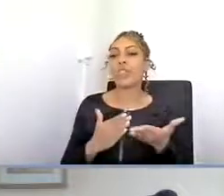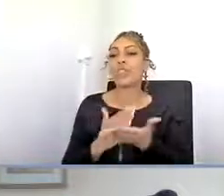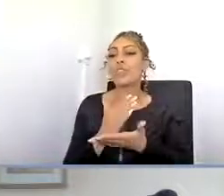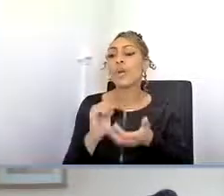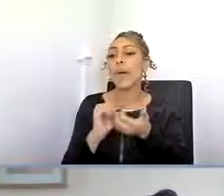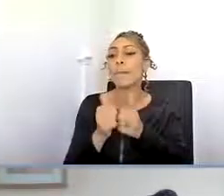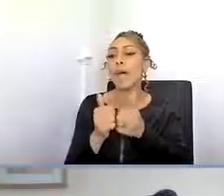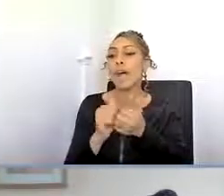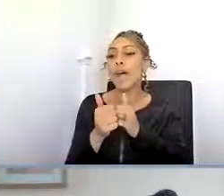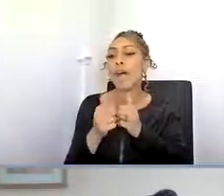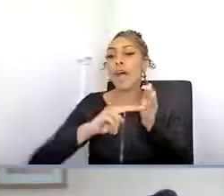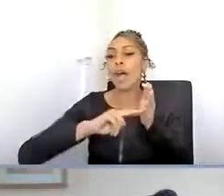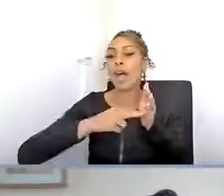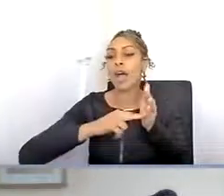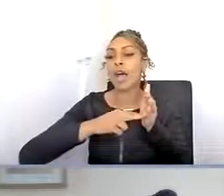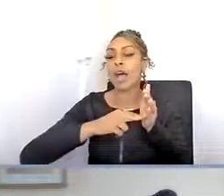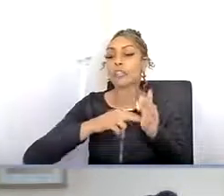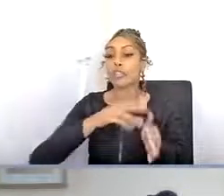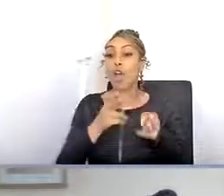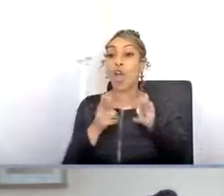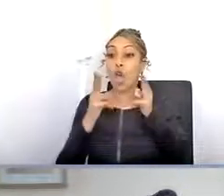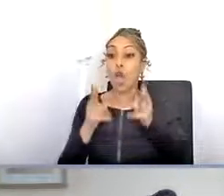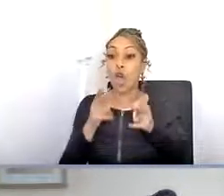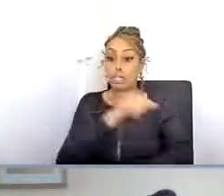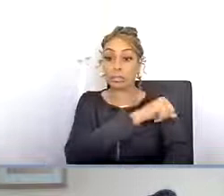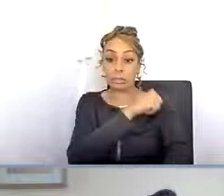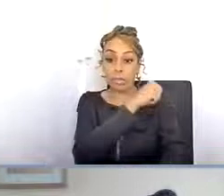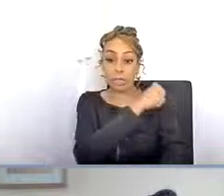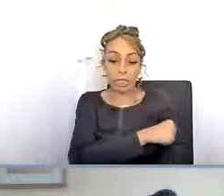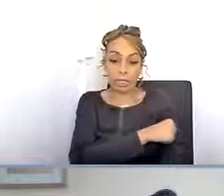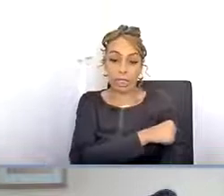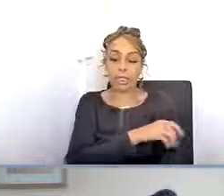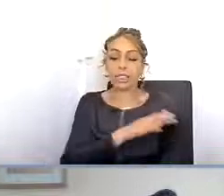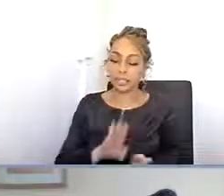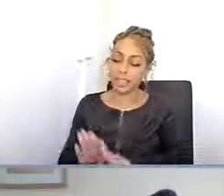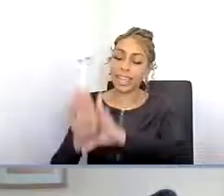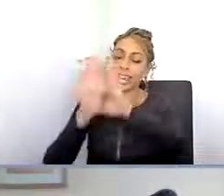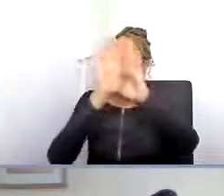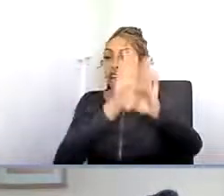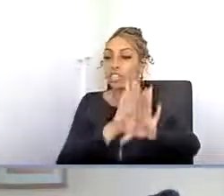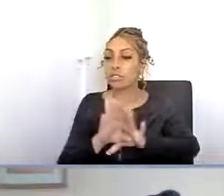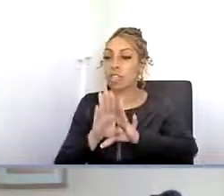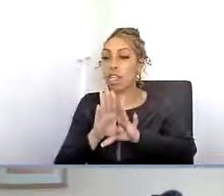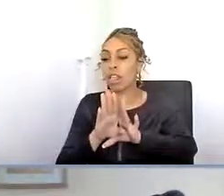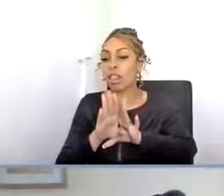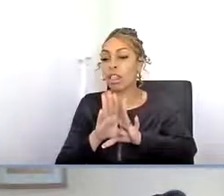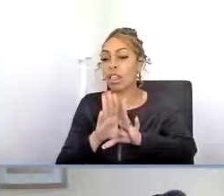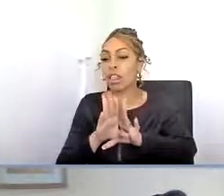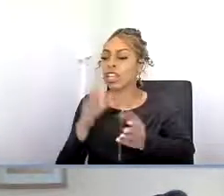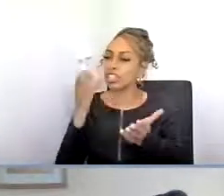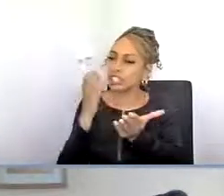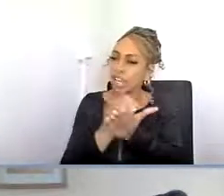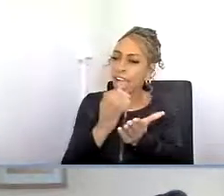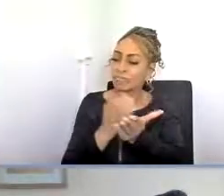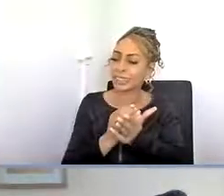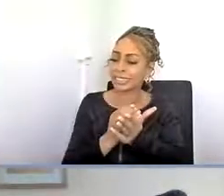an organisation called Paintings in Hospitals, who are a national charity who aim to